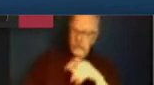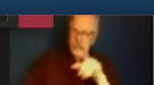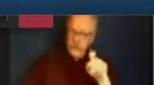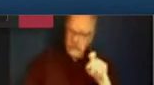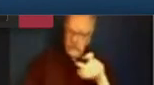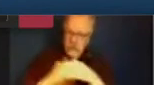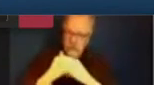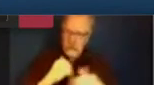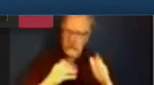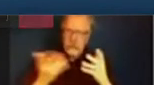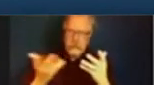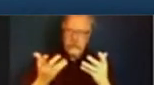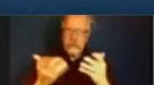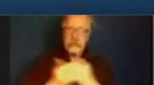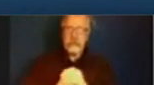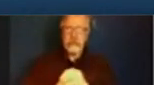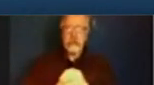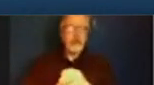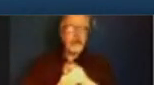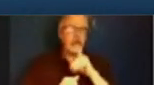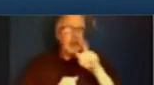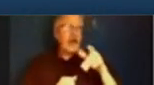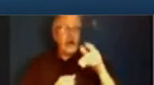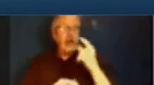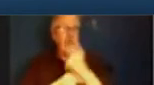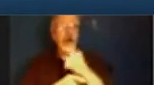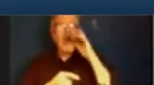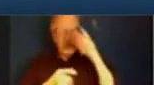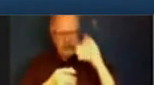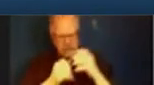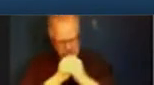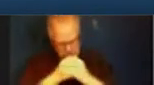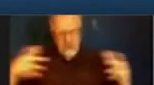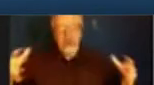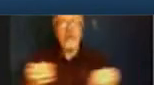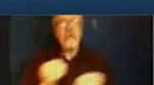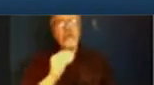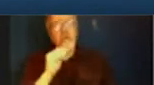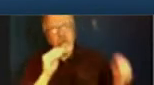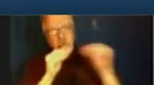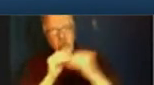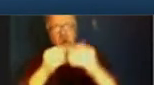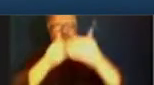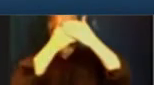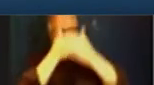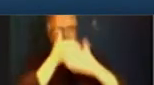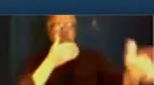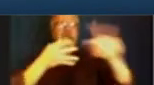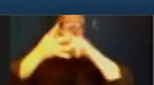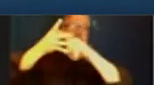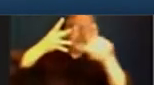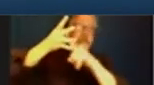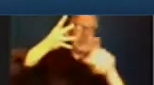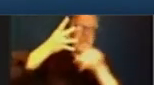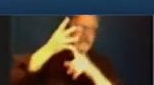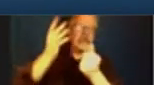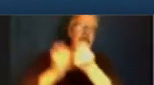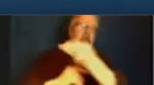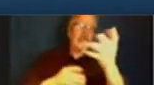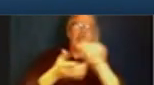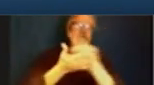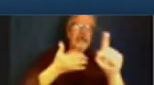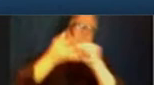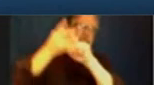this procurement pipeline at least the weeks to come. Now, what we're doing is on top of the federal government. Both will